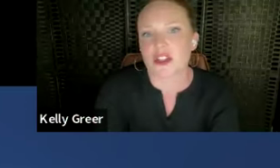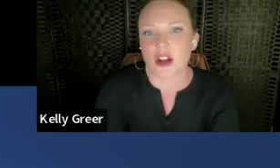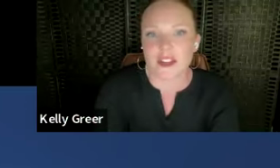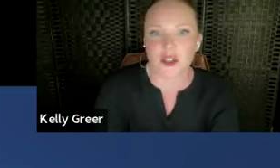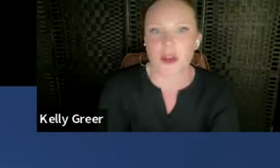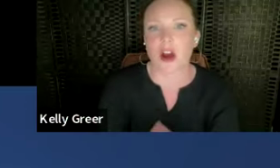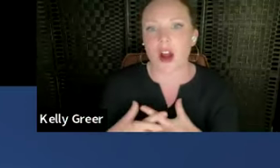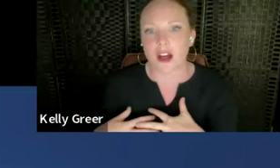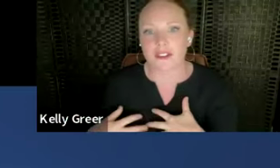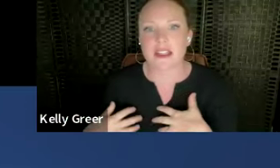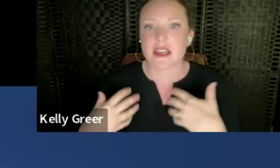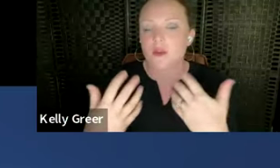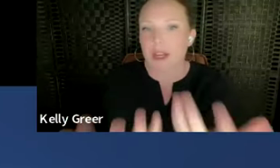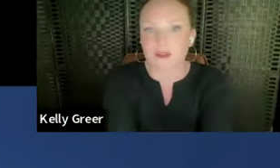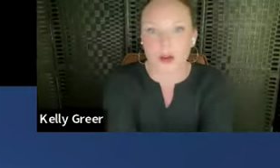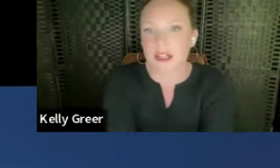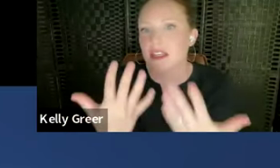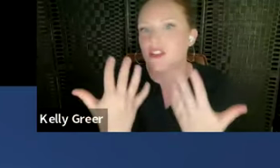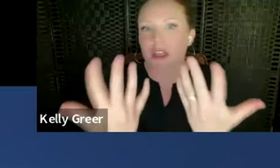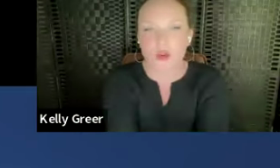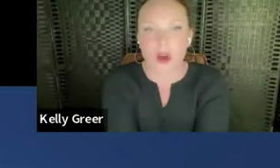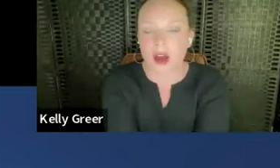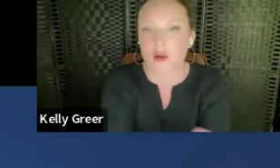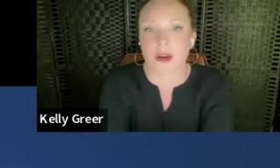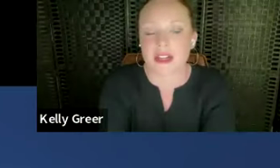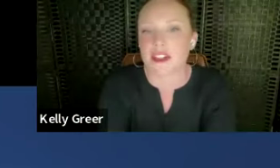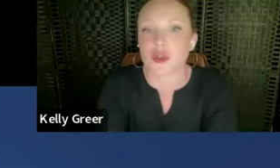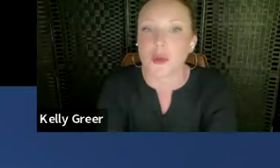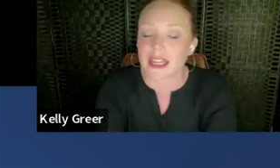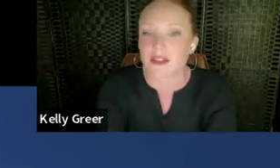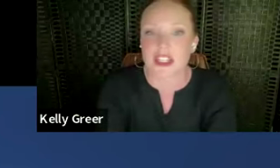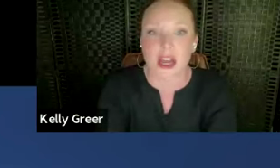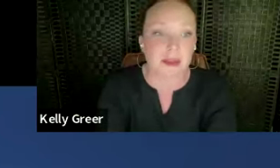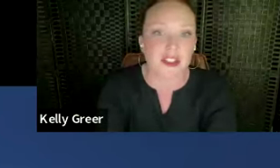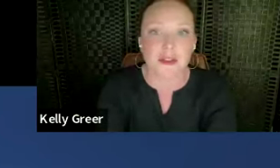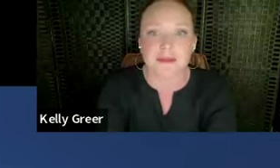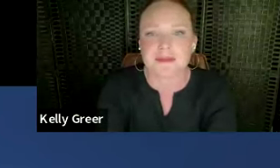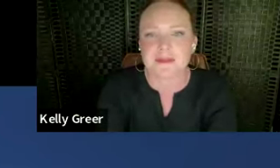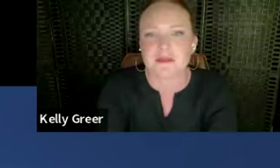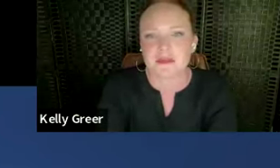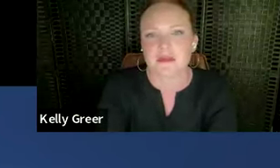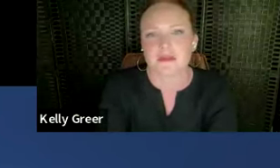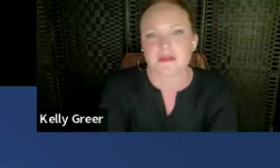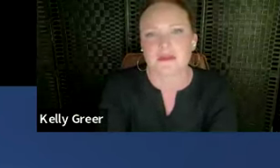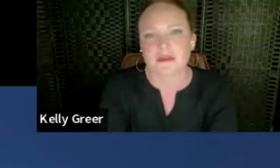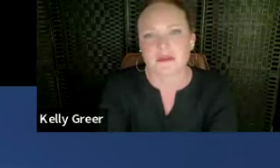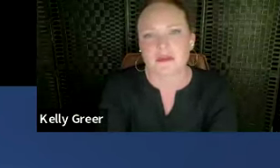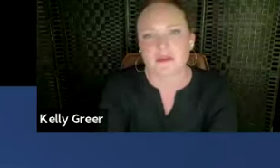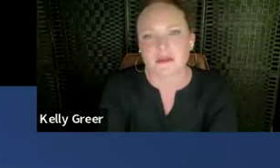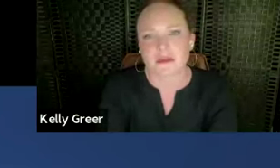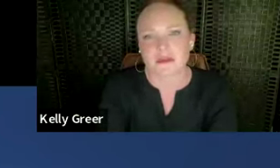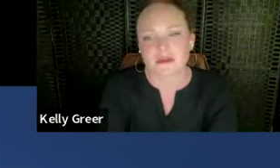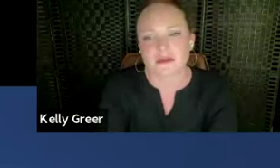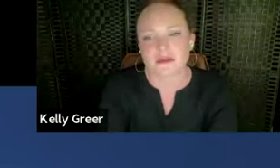think that's as far as our vision with our office, and whatever organization or individual would like to reach out, please do.